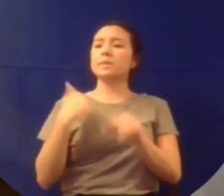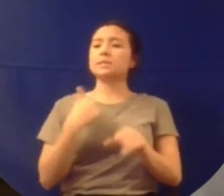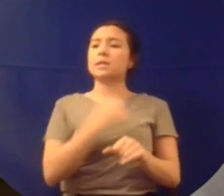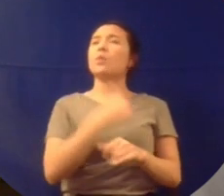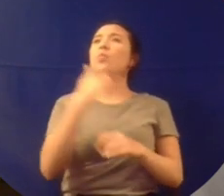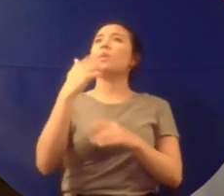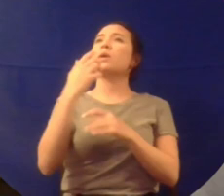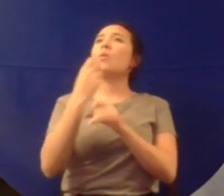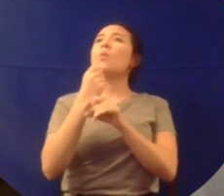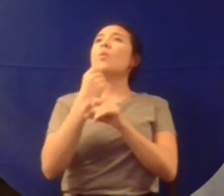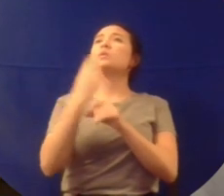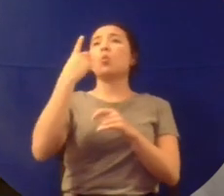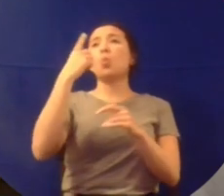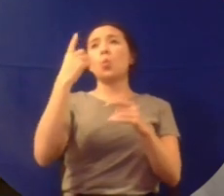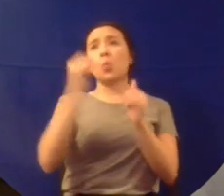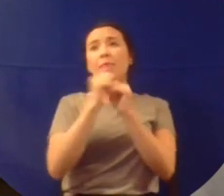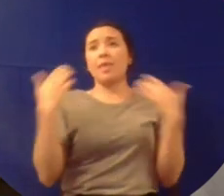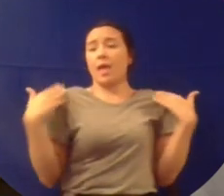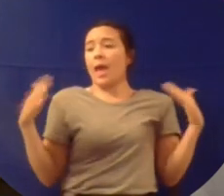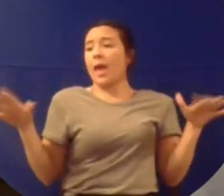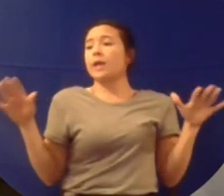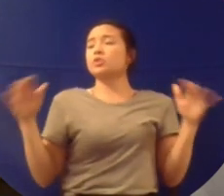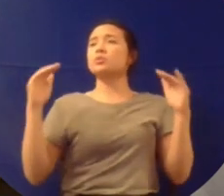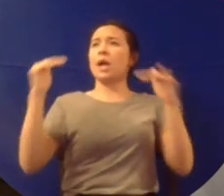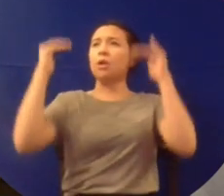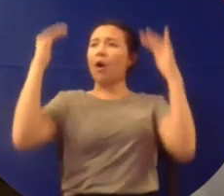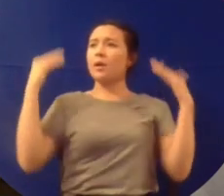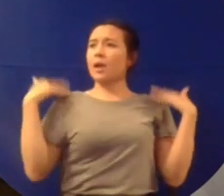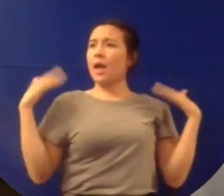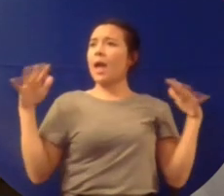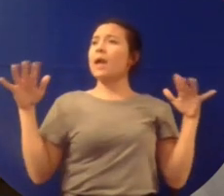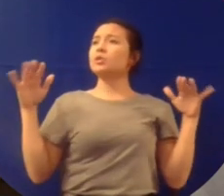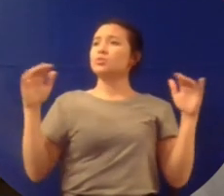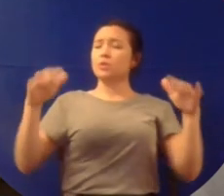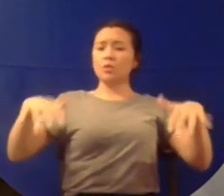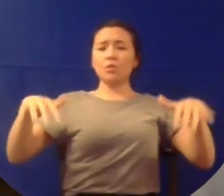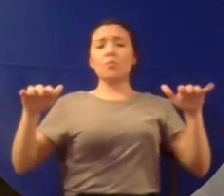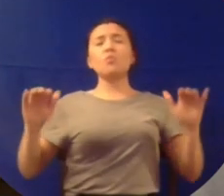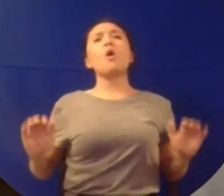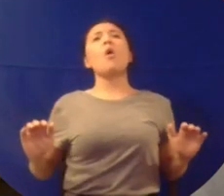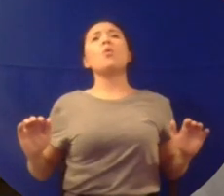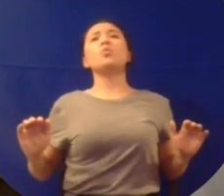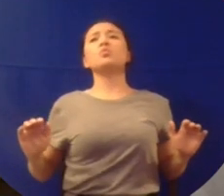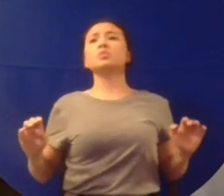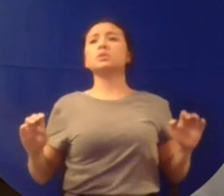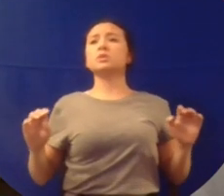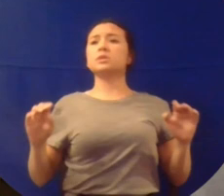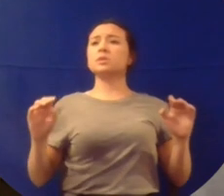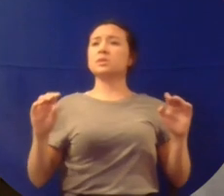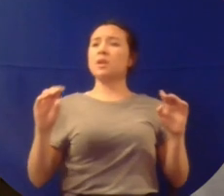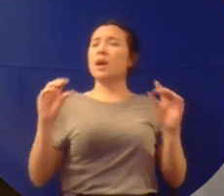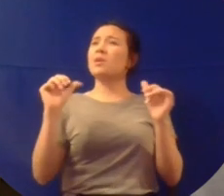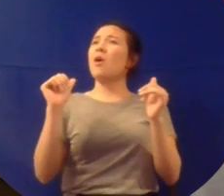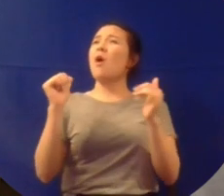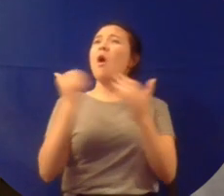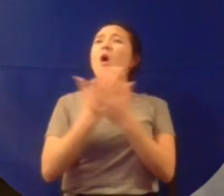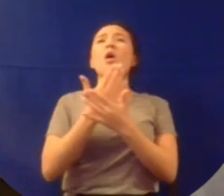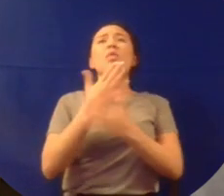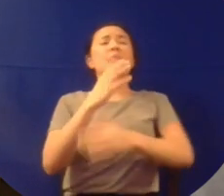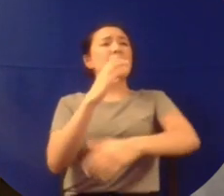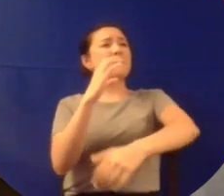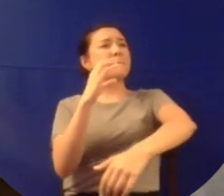promise in which we now dare to hope. And so with angels and archangels, with thrones and